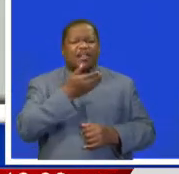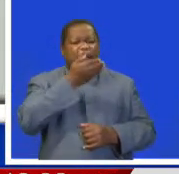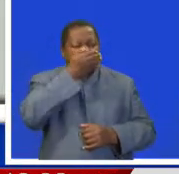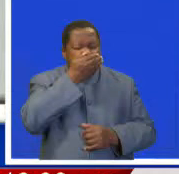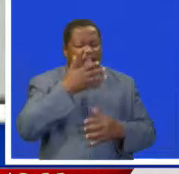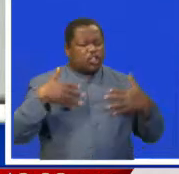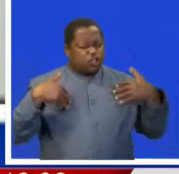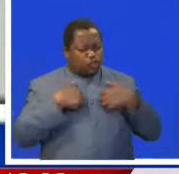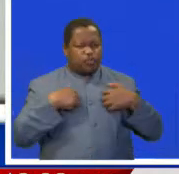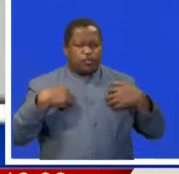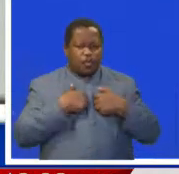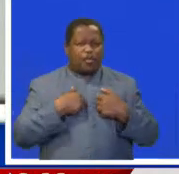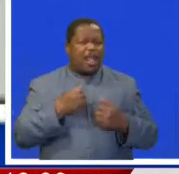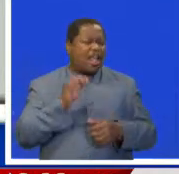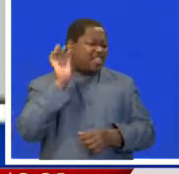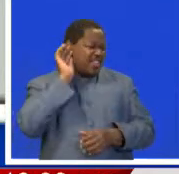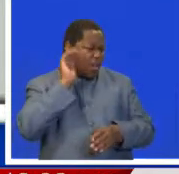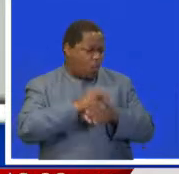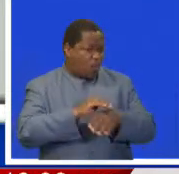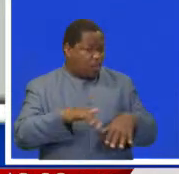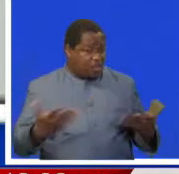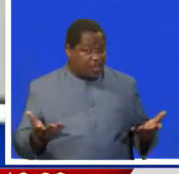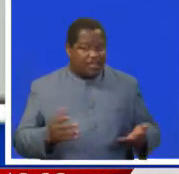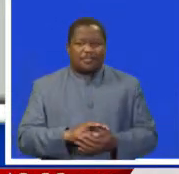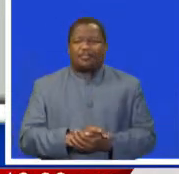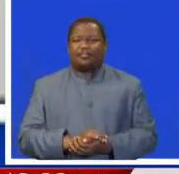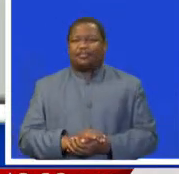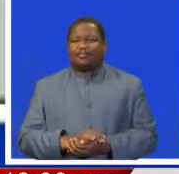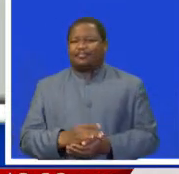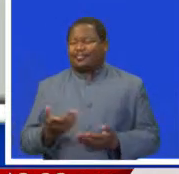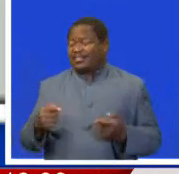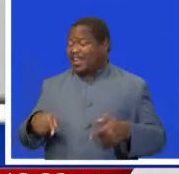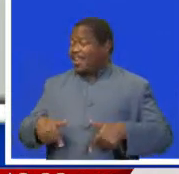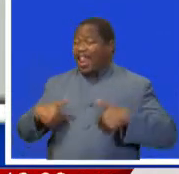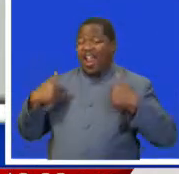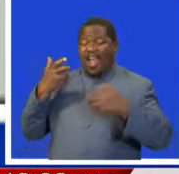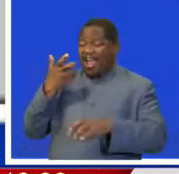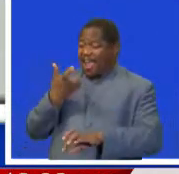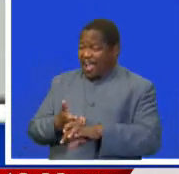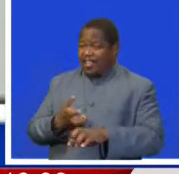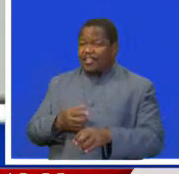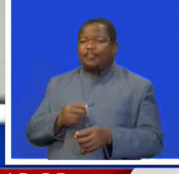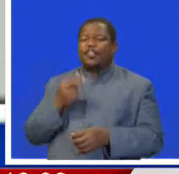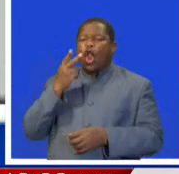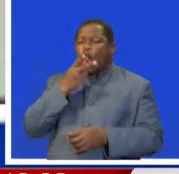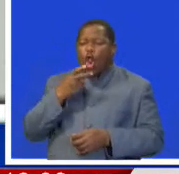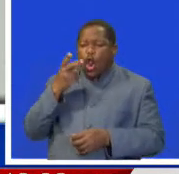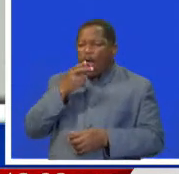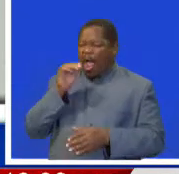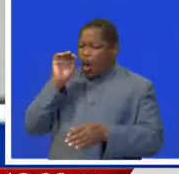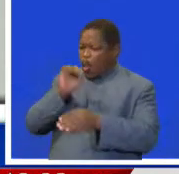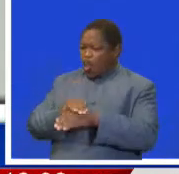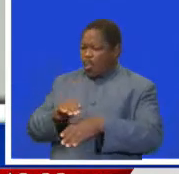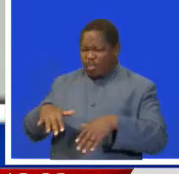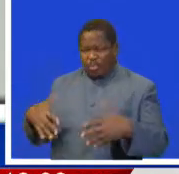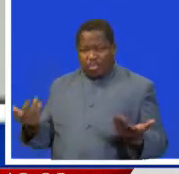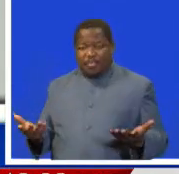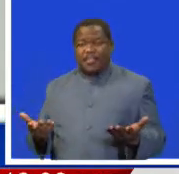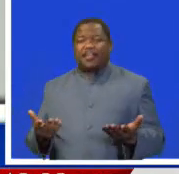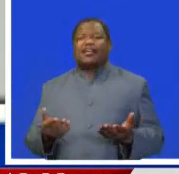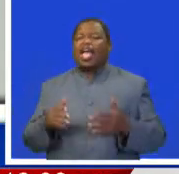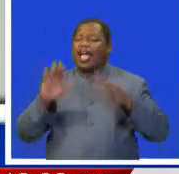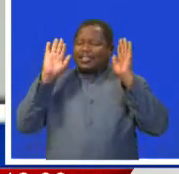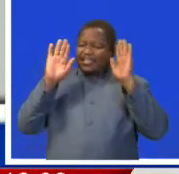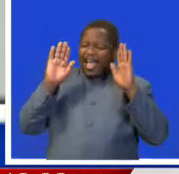kufuni nje ukunderstandana. It's very difficult because we can't even talk properly with each other. Plus, we,